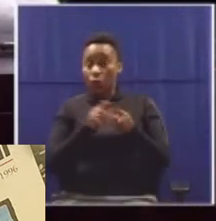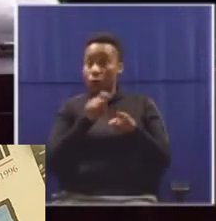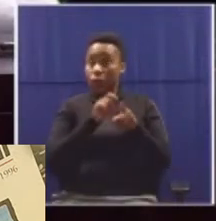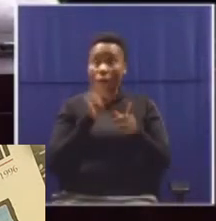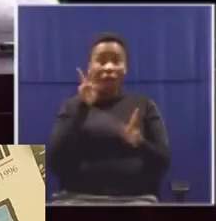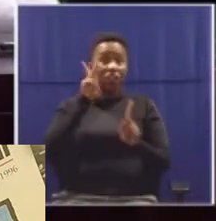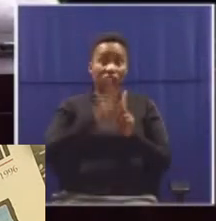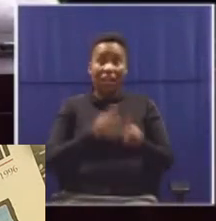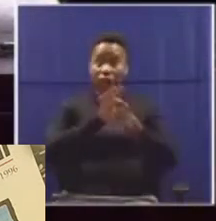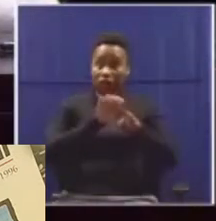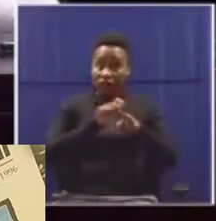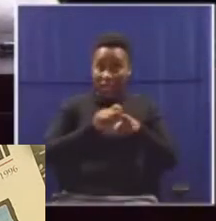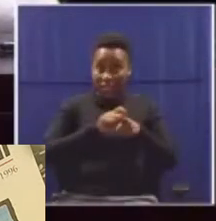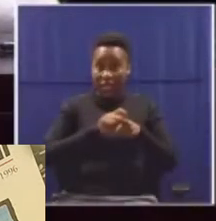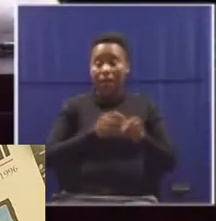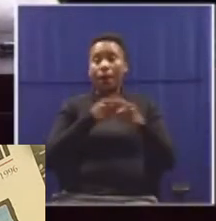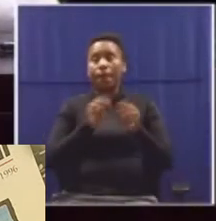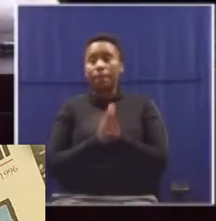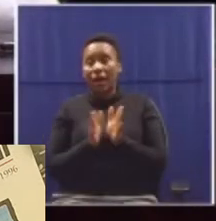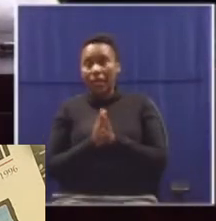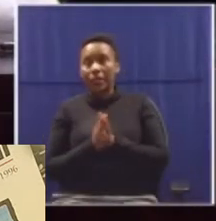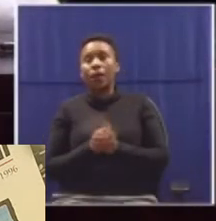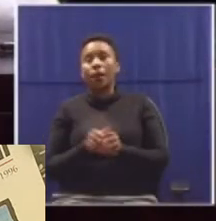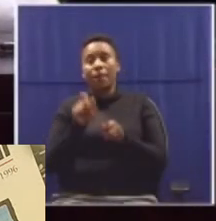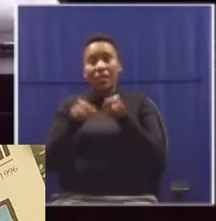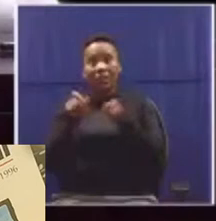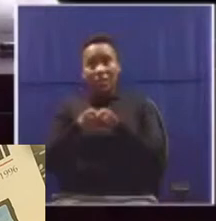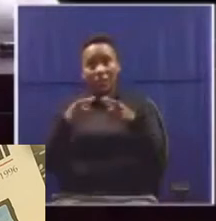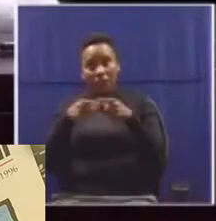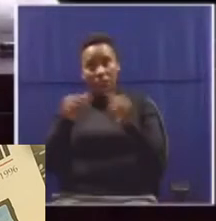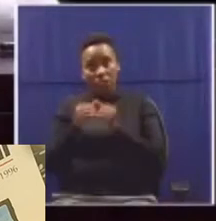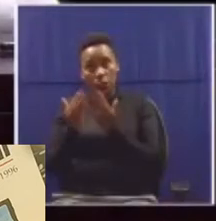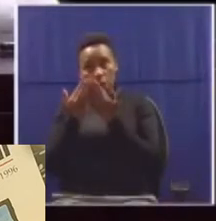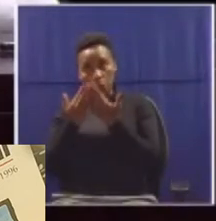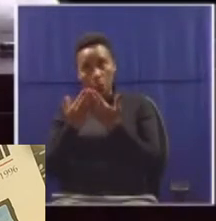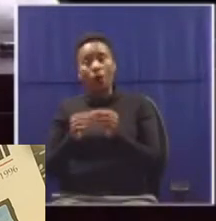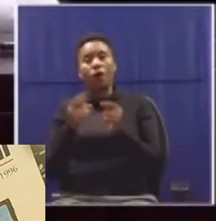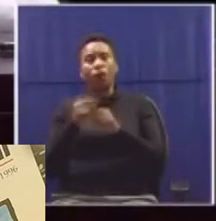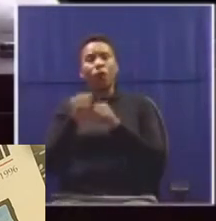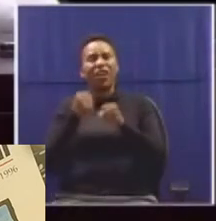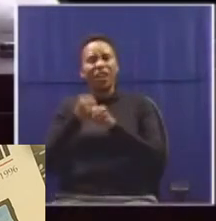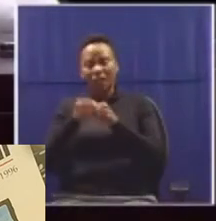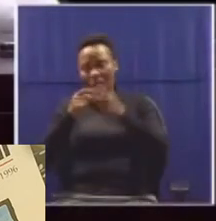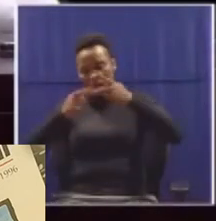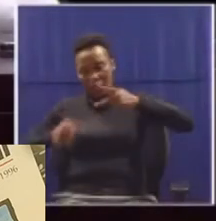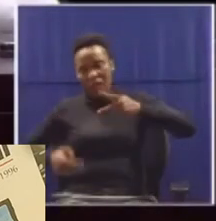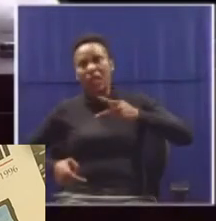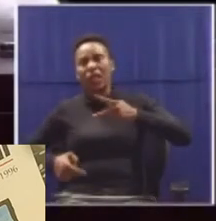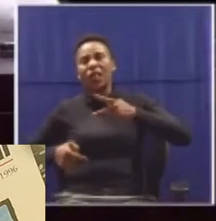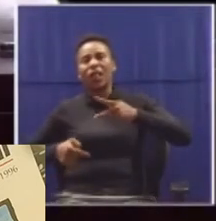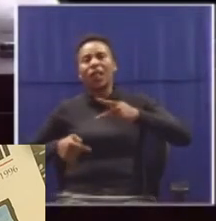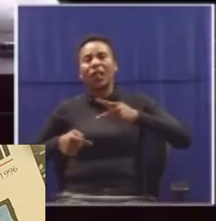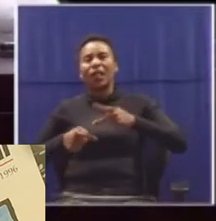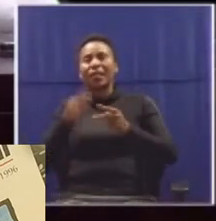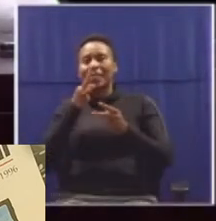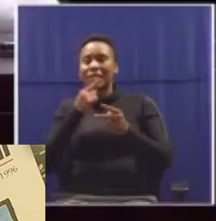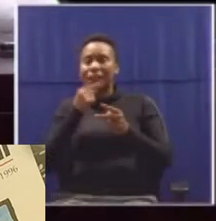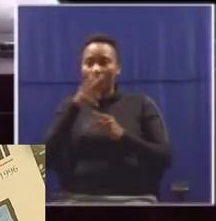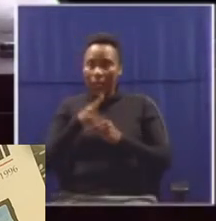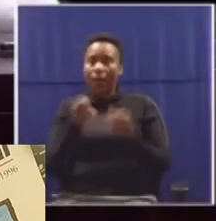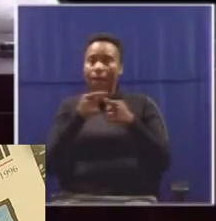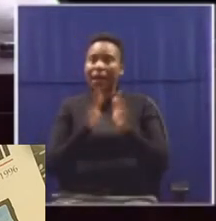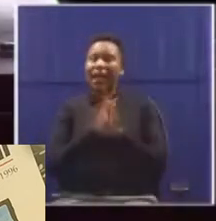by candidate legal practitioners or a minimum period of recurring community service by practice and legal